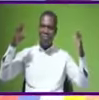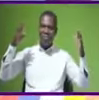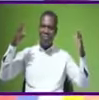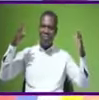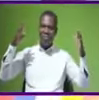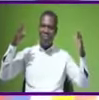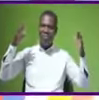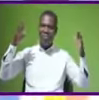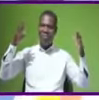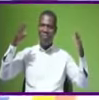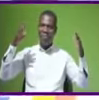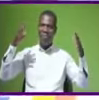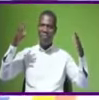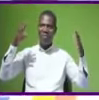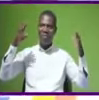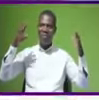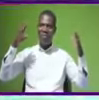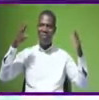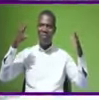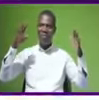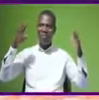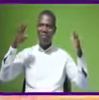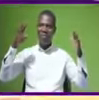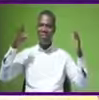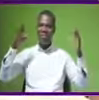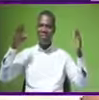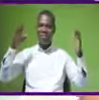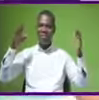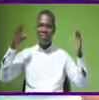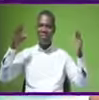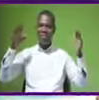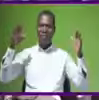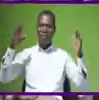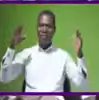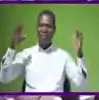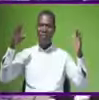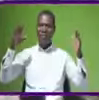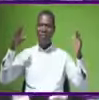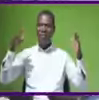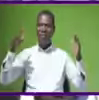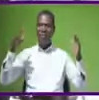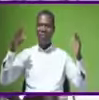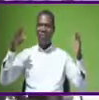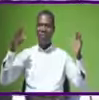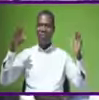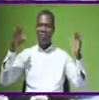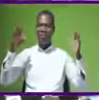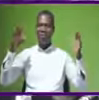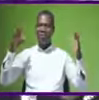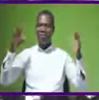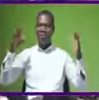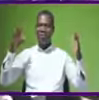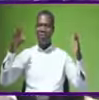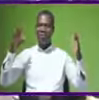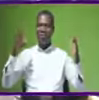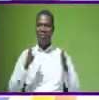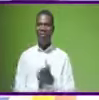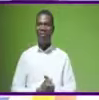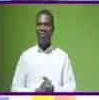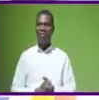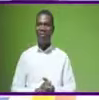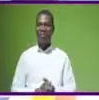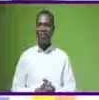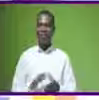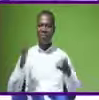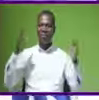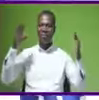A two. Bon, some kasiapa. Yeah, papa, no, no. San oye na di fe